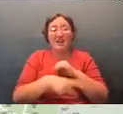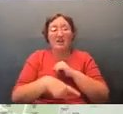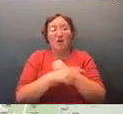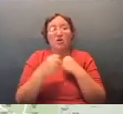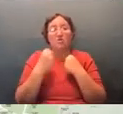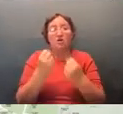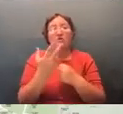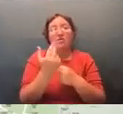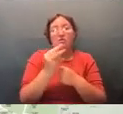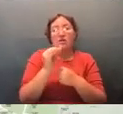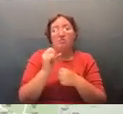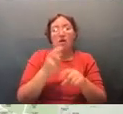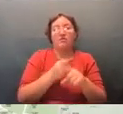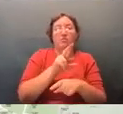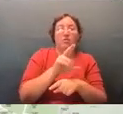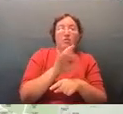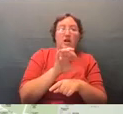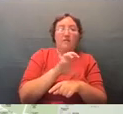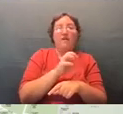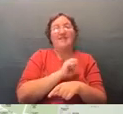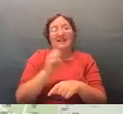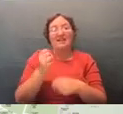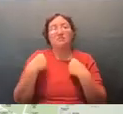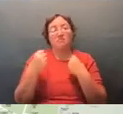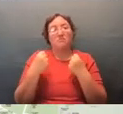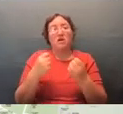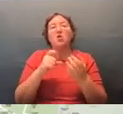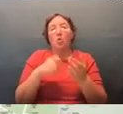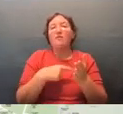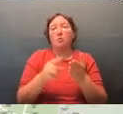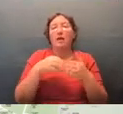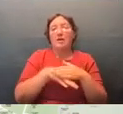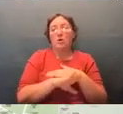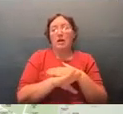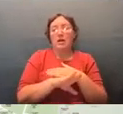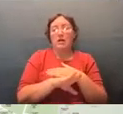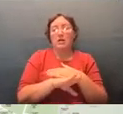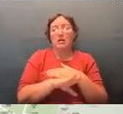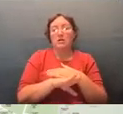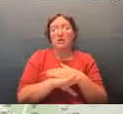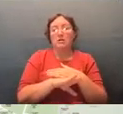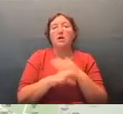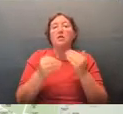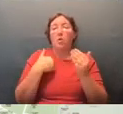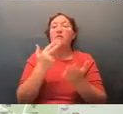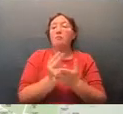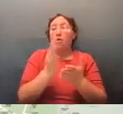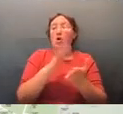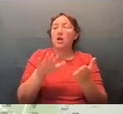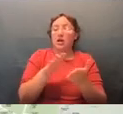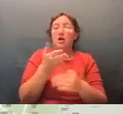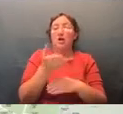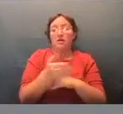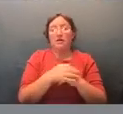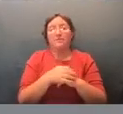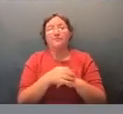from the 395 east, and you will pay to get into the state park. There is parking available for you.